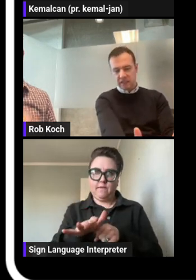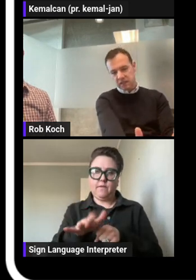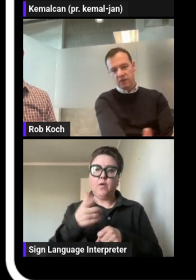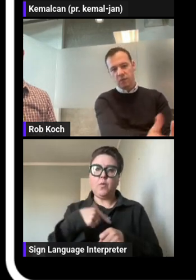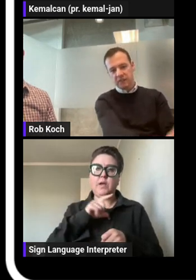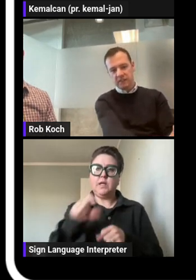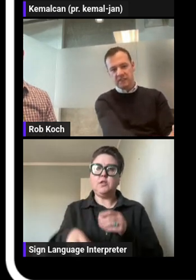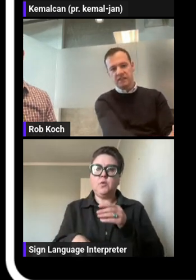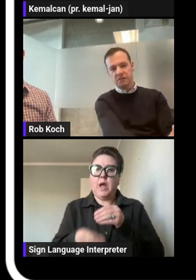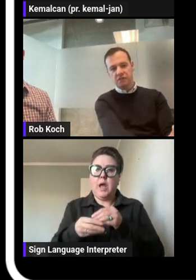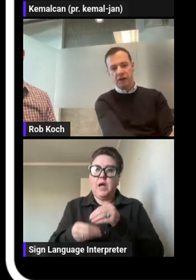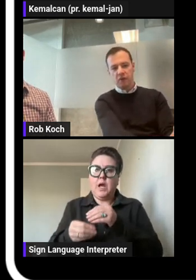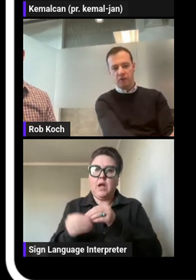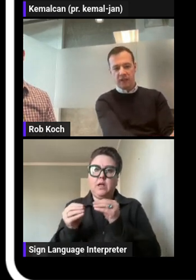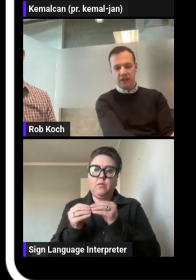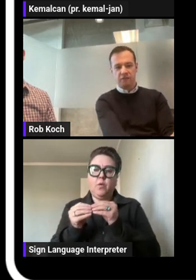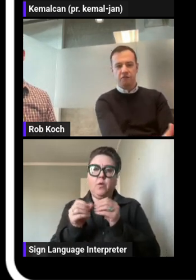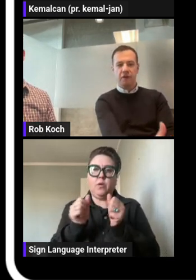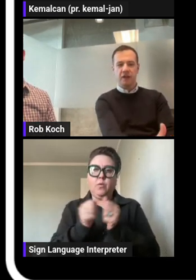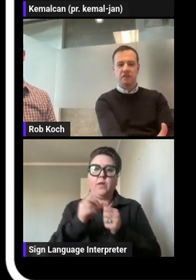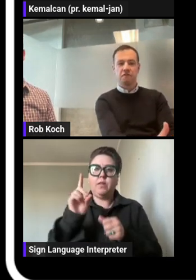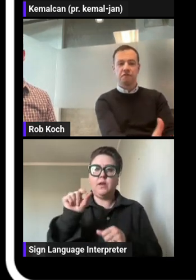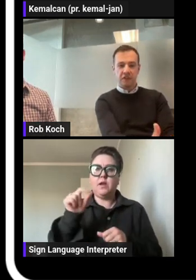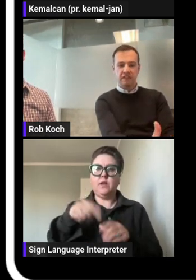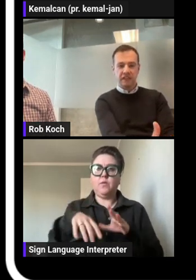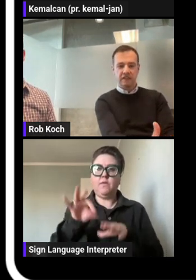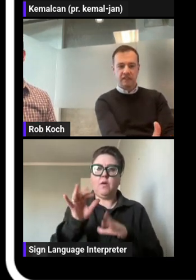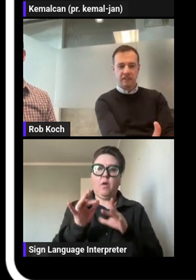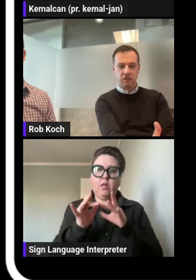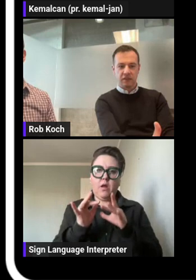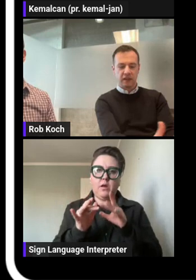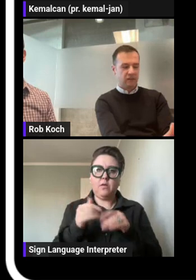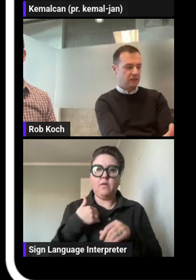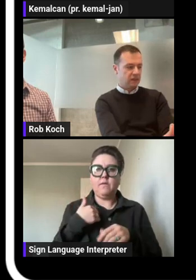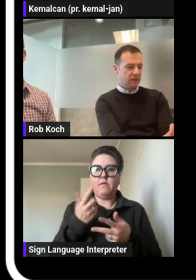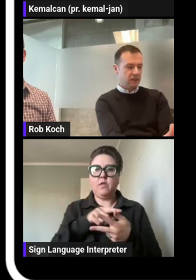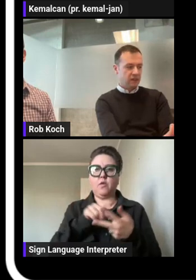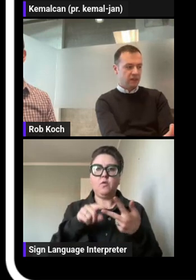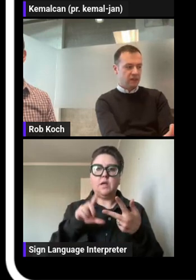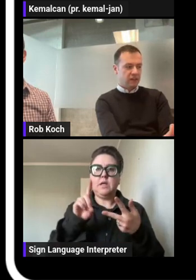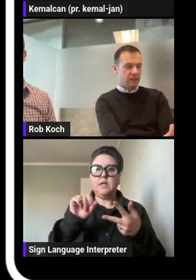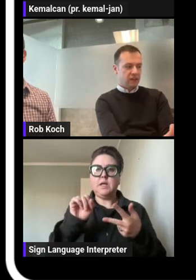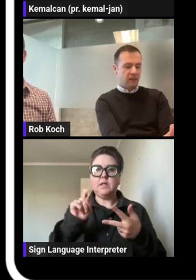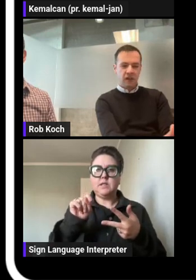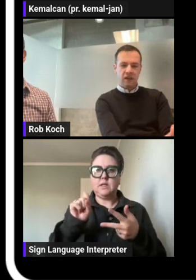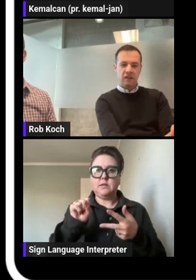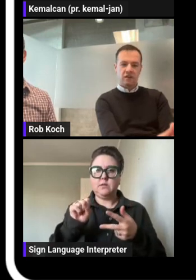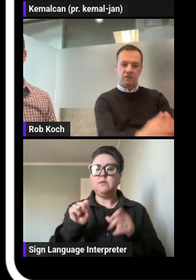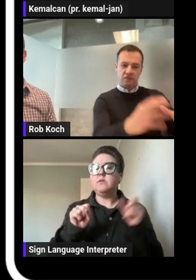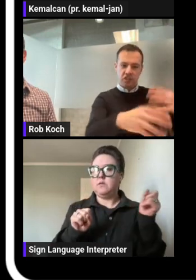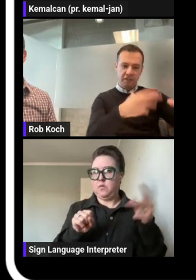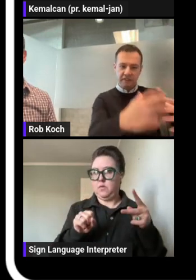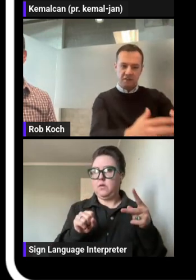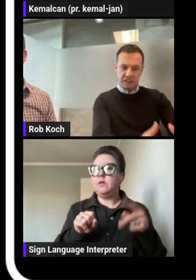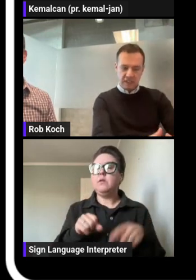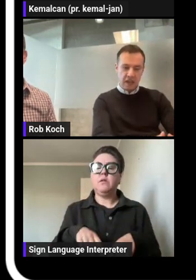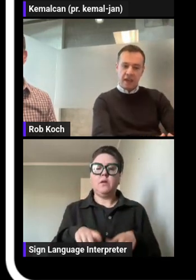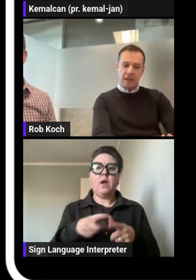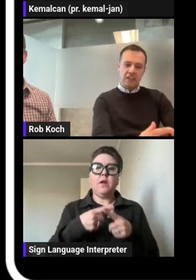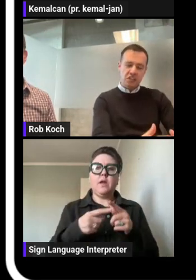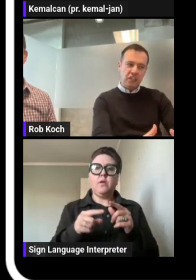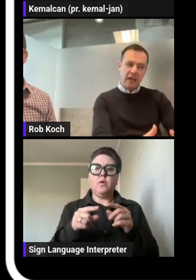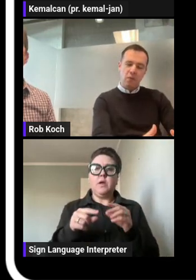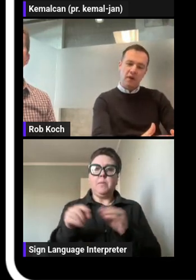supplement these with the data we found online. We found free data sets online. Okay. We shoveled